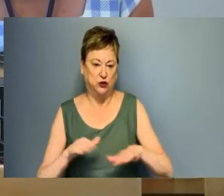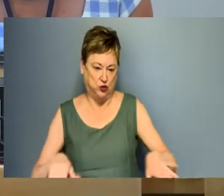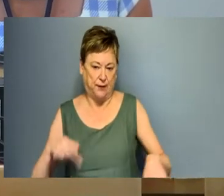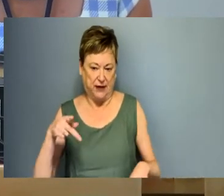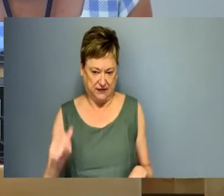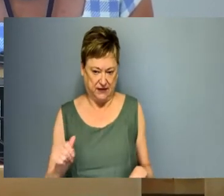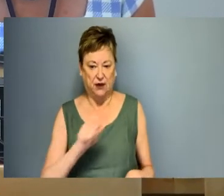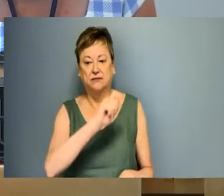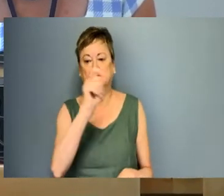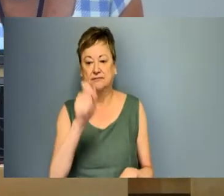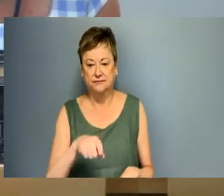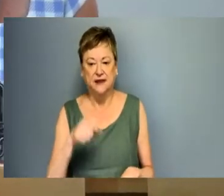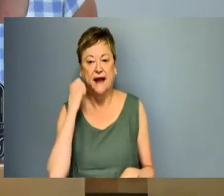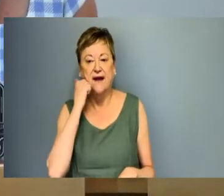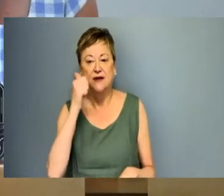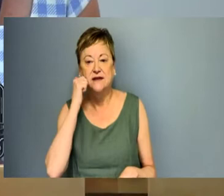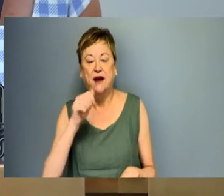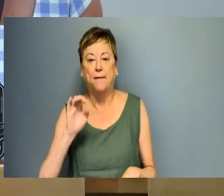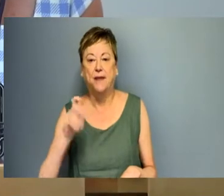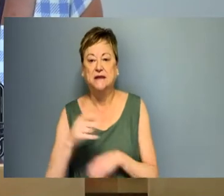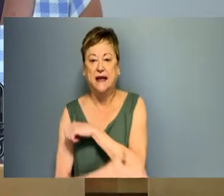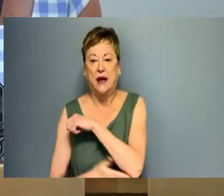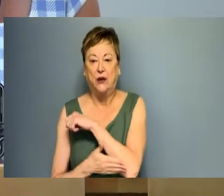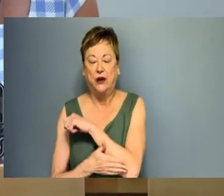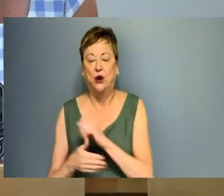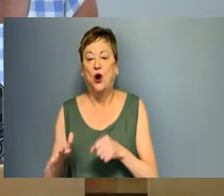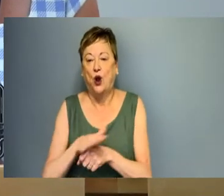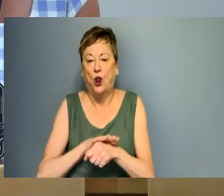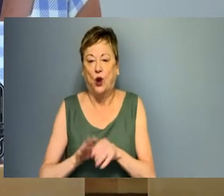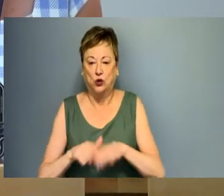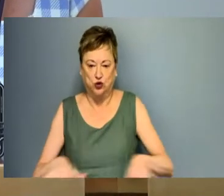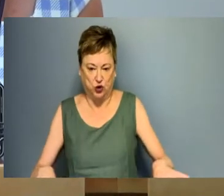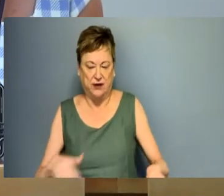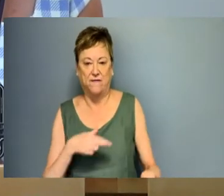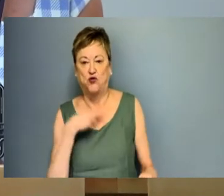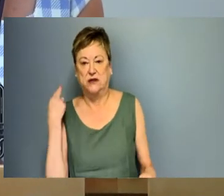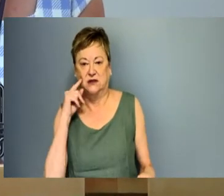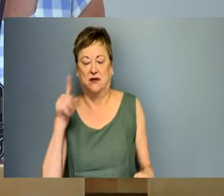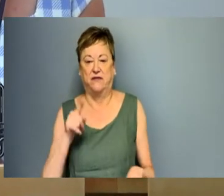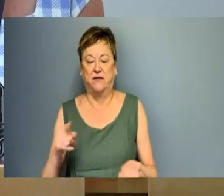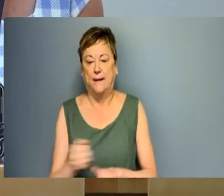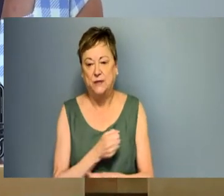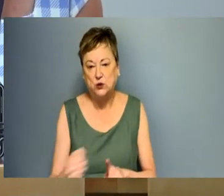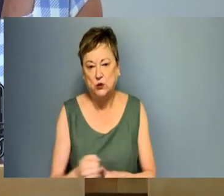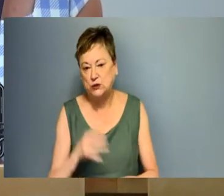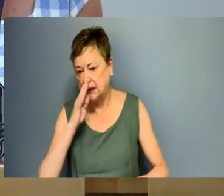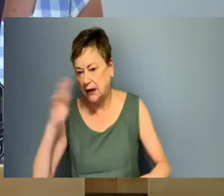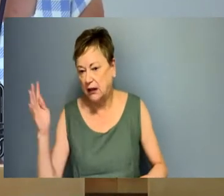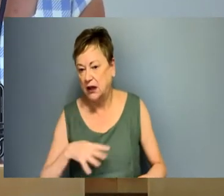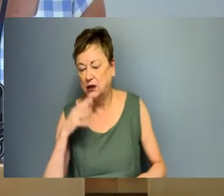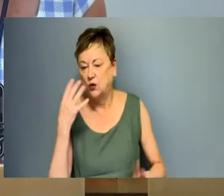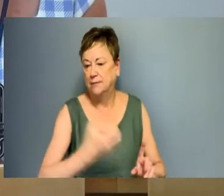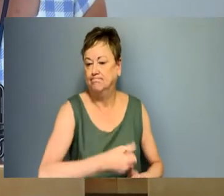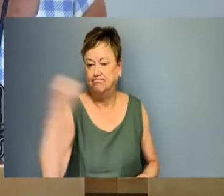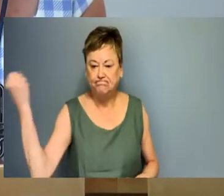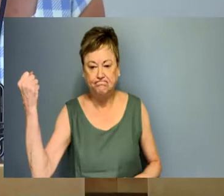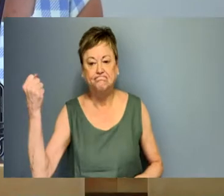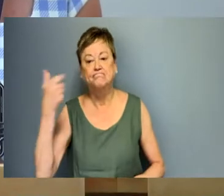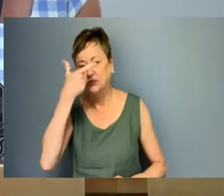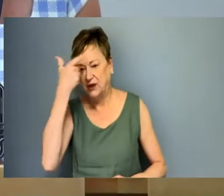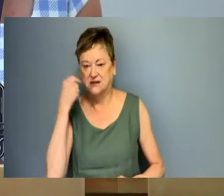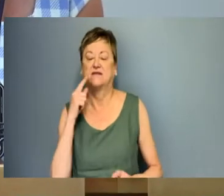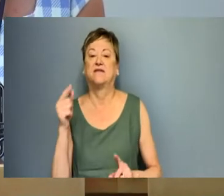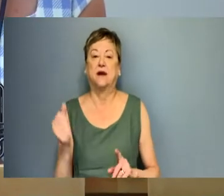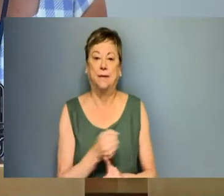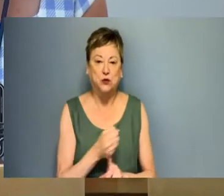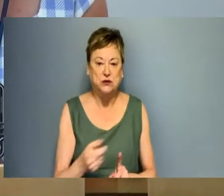whereas every day in Bucks County, local children are at risk of child abuse and neglect, or have been removed from their home due to such abuse and